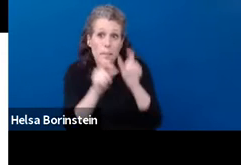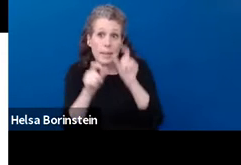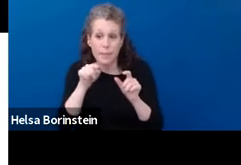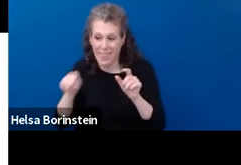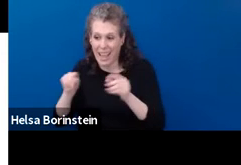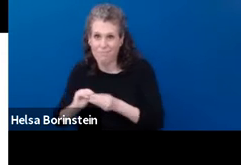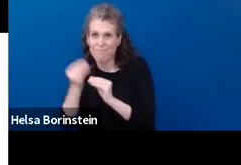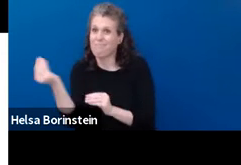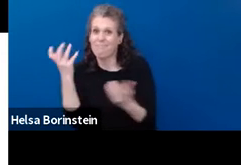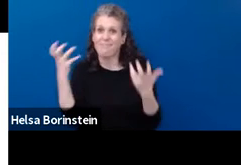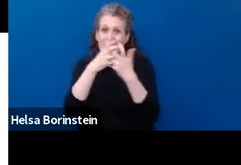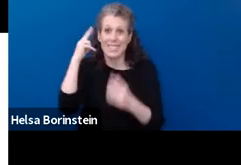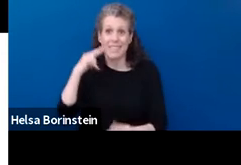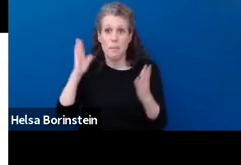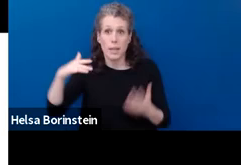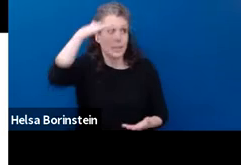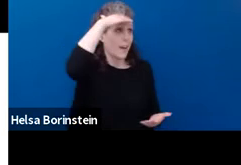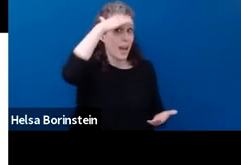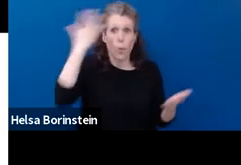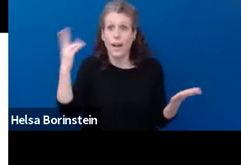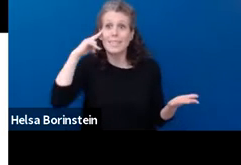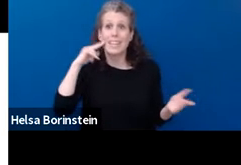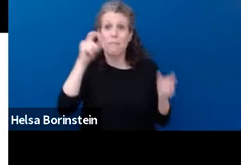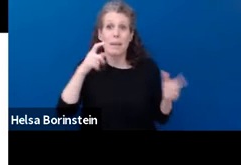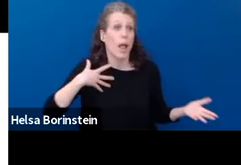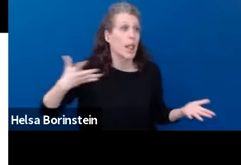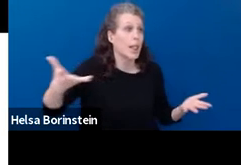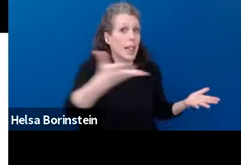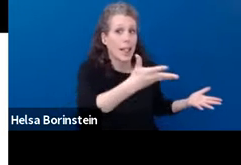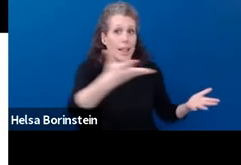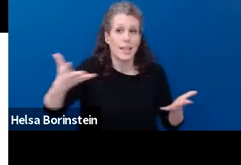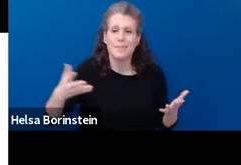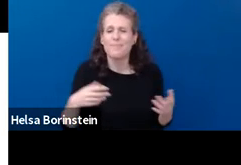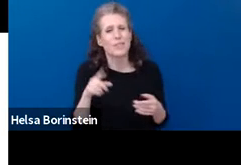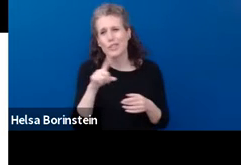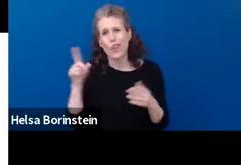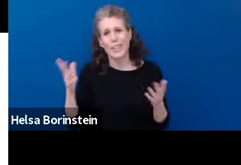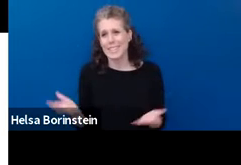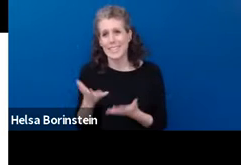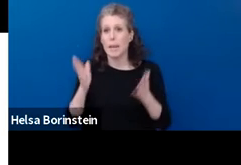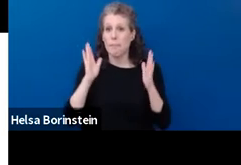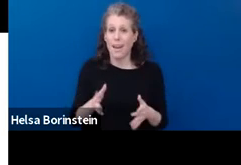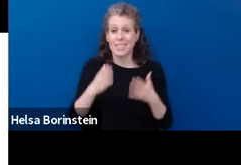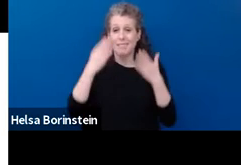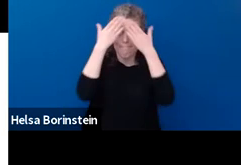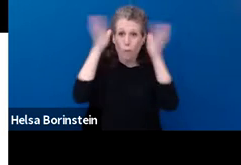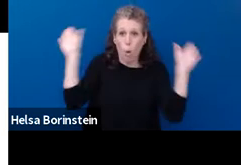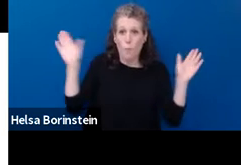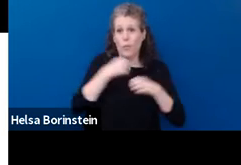who So it's I think it's a hard part, both being open about it and